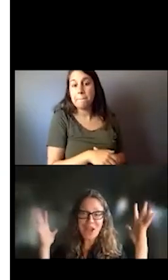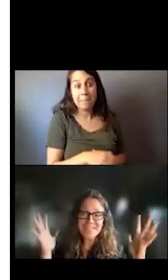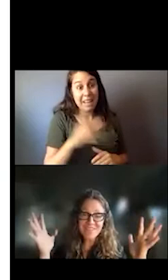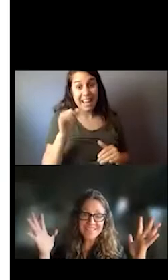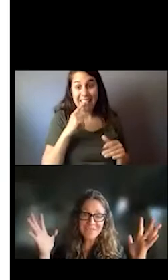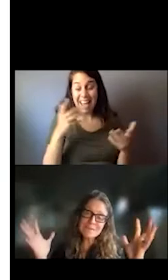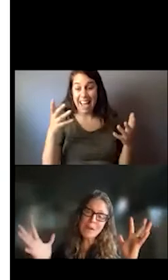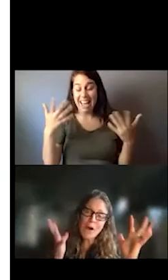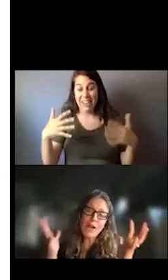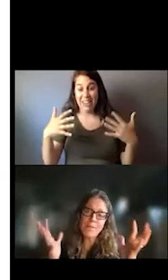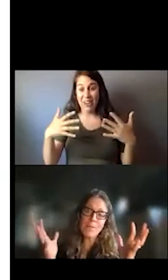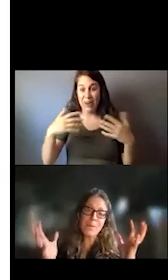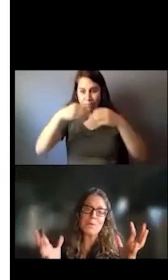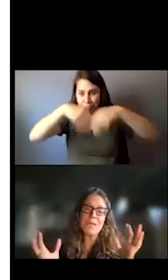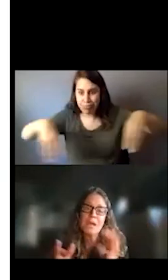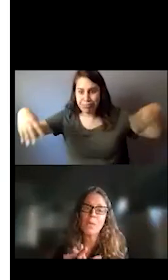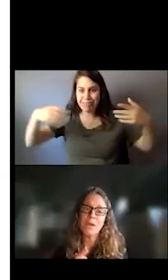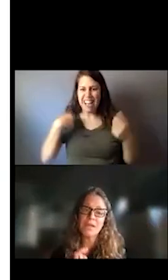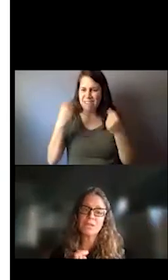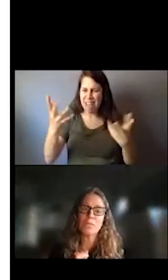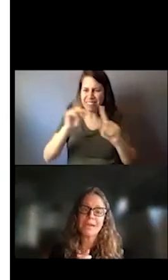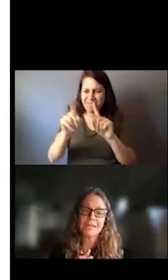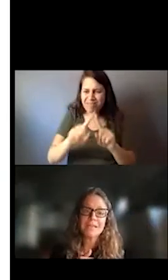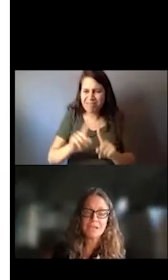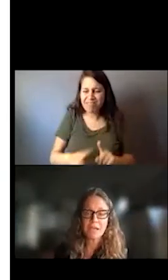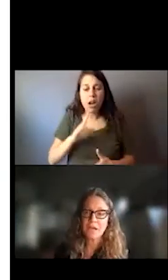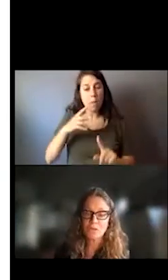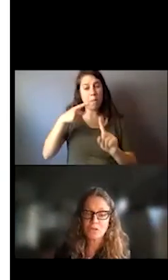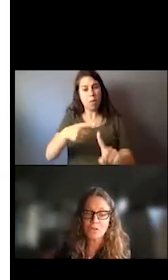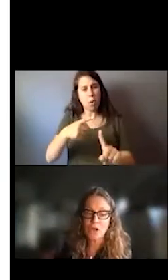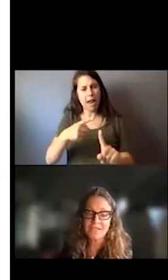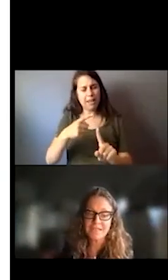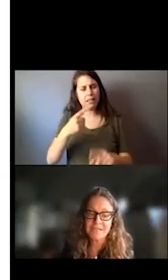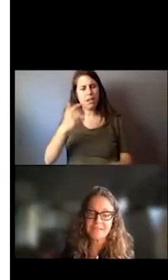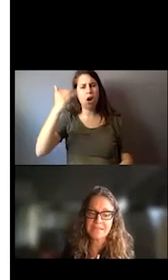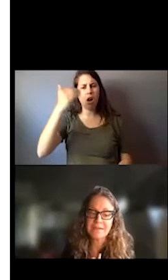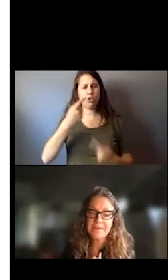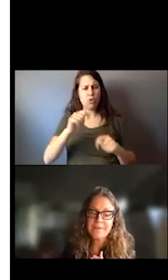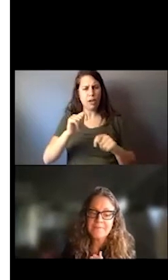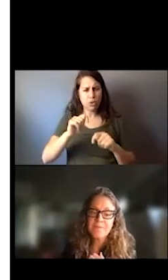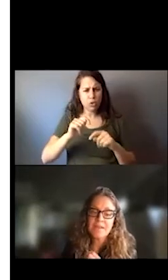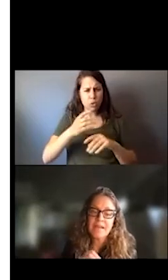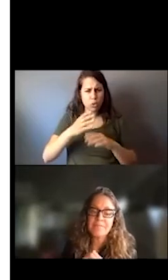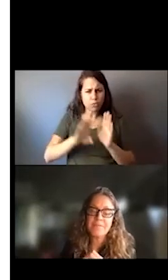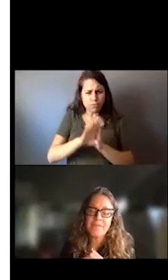that includes a lot of different activities, but all about building awareness or recognition of social context.